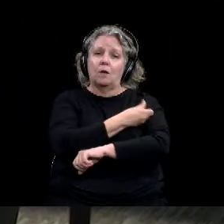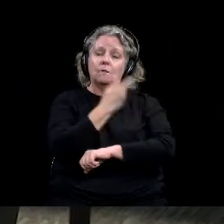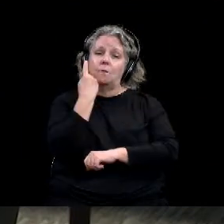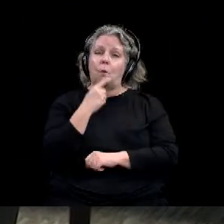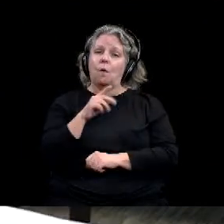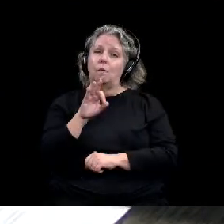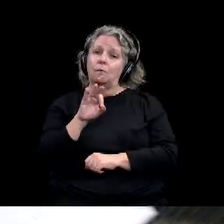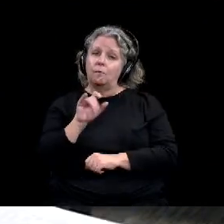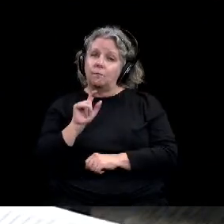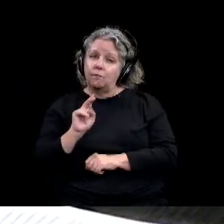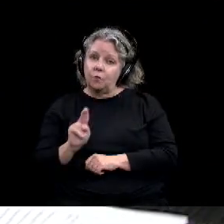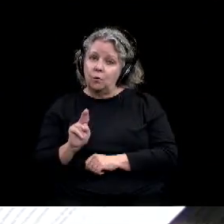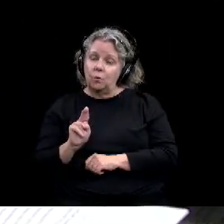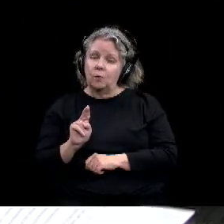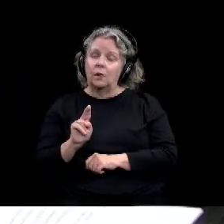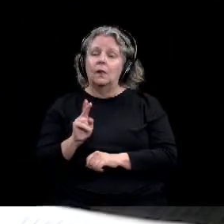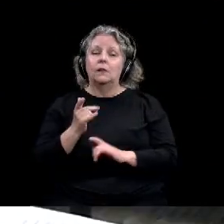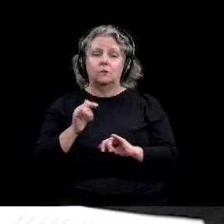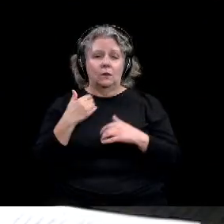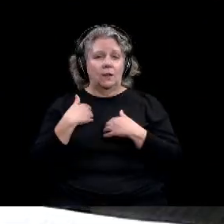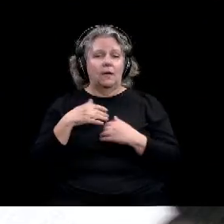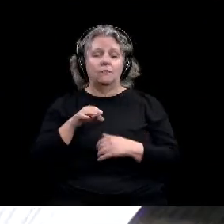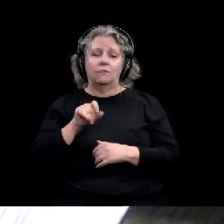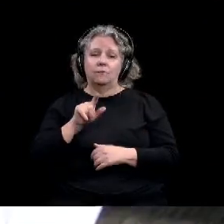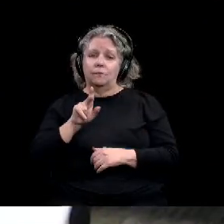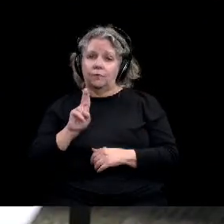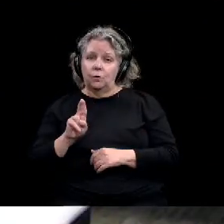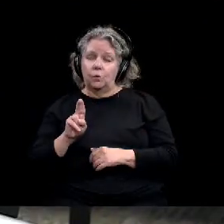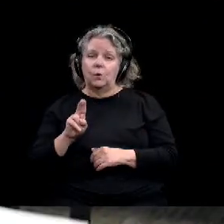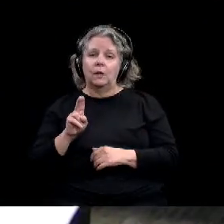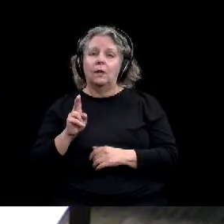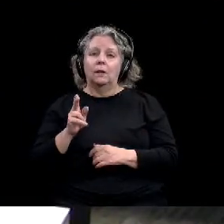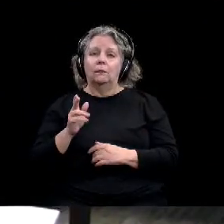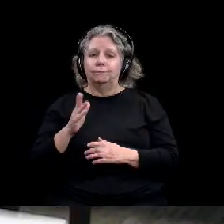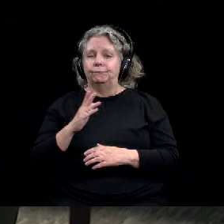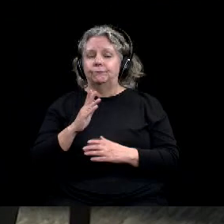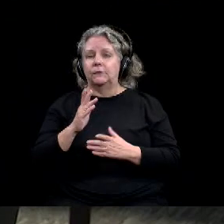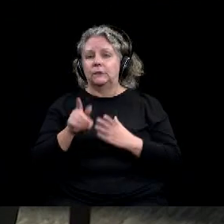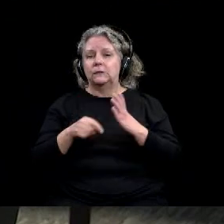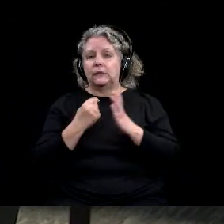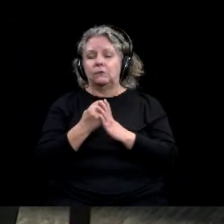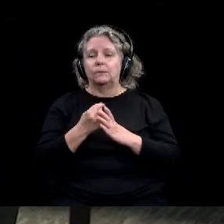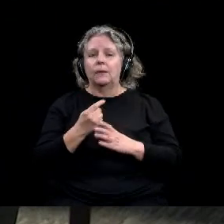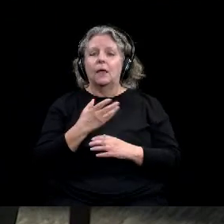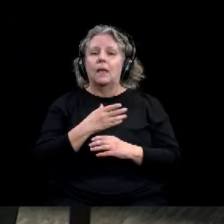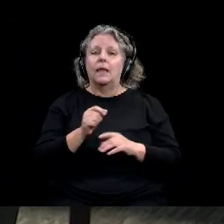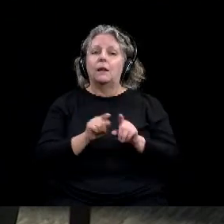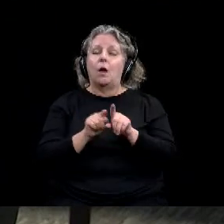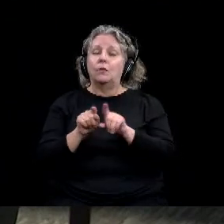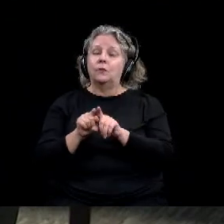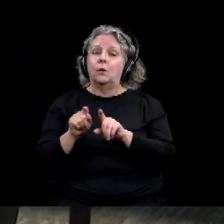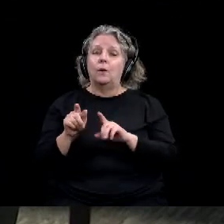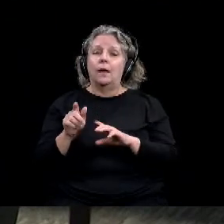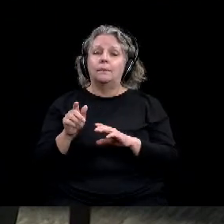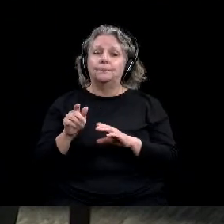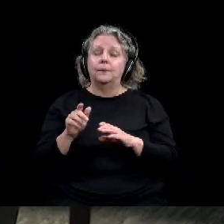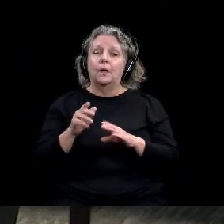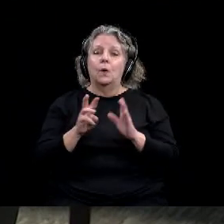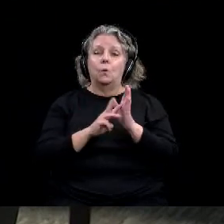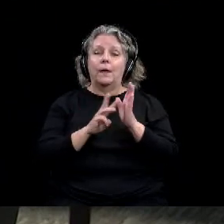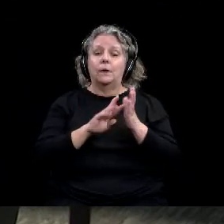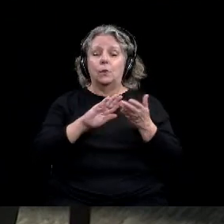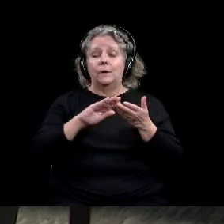tomorrow night on our Waco City Cable channel, our live stream as well, the all Spanish version of the